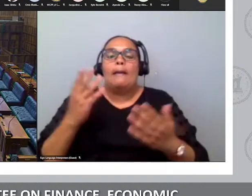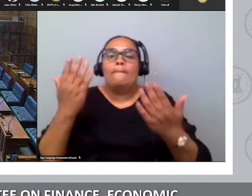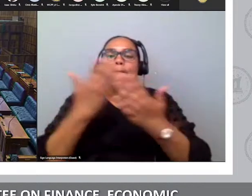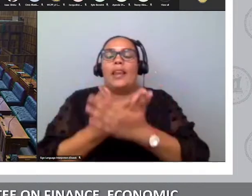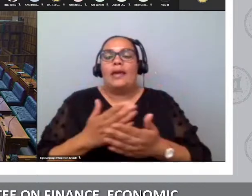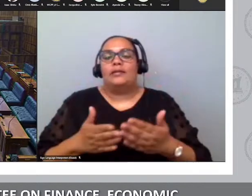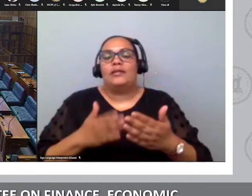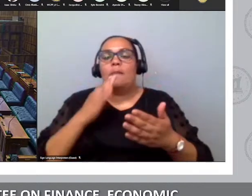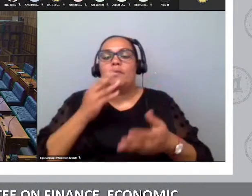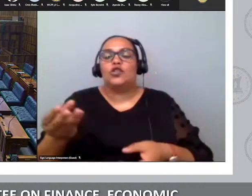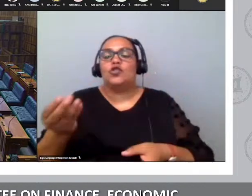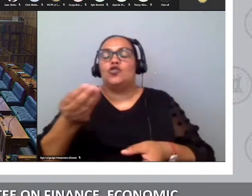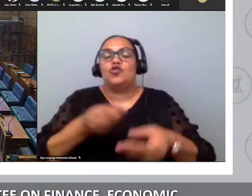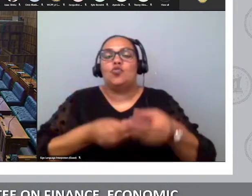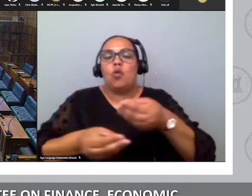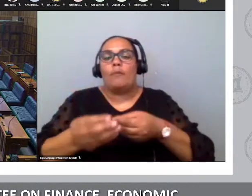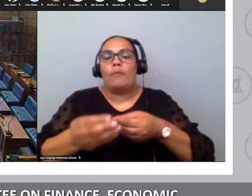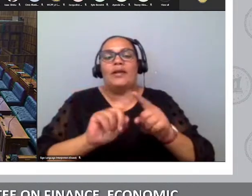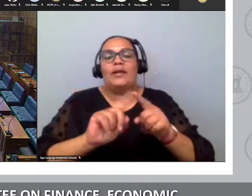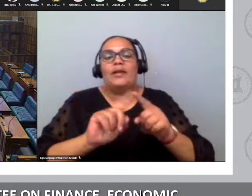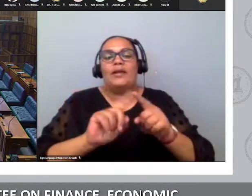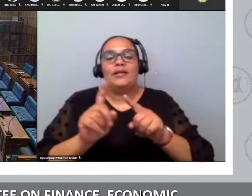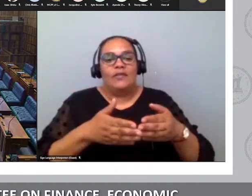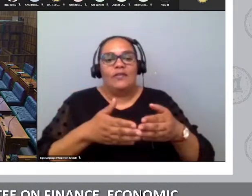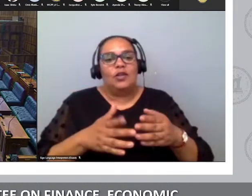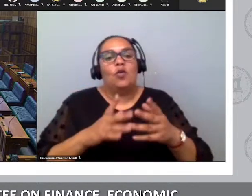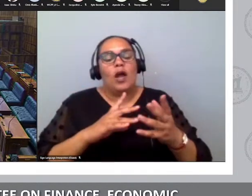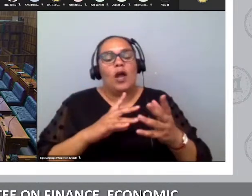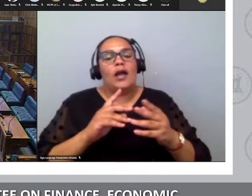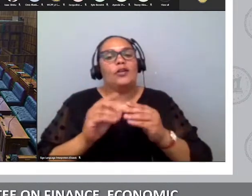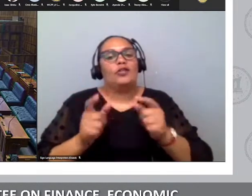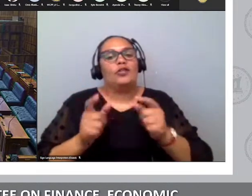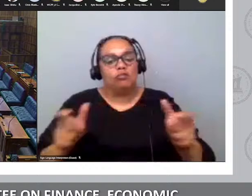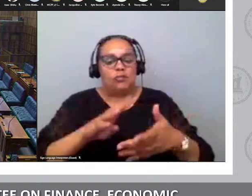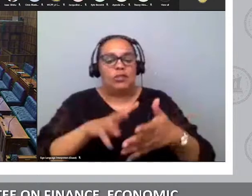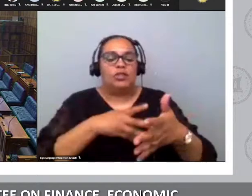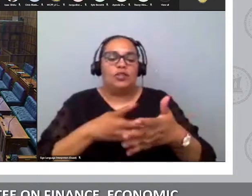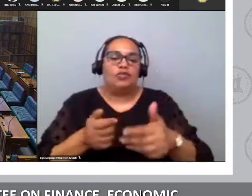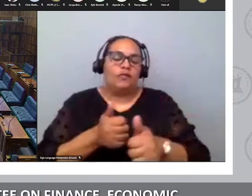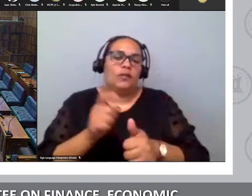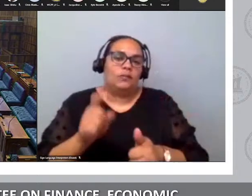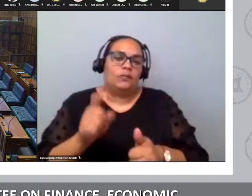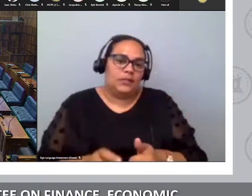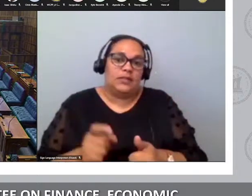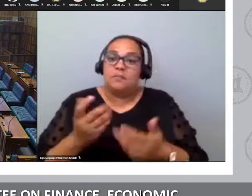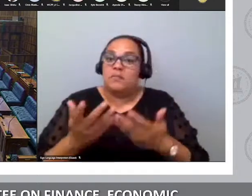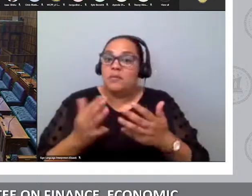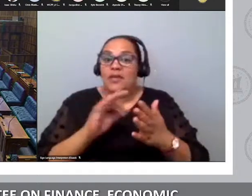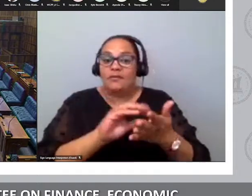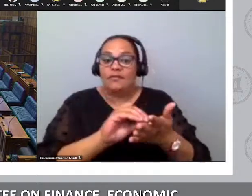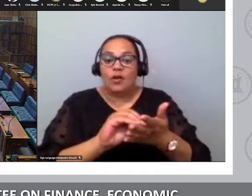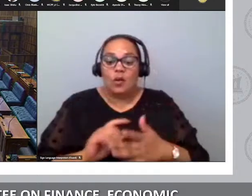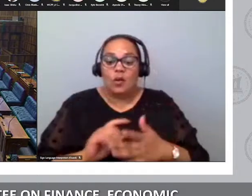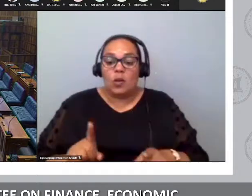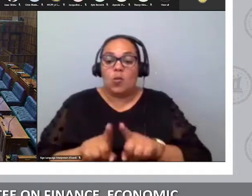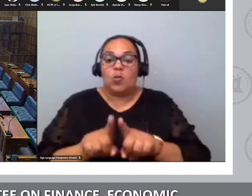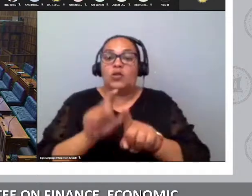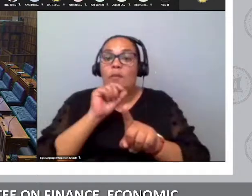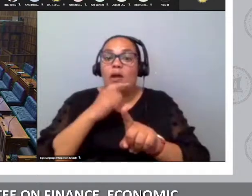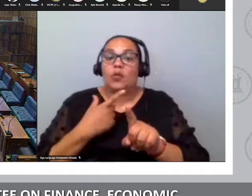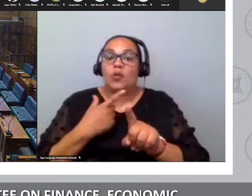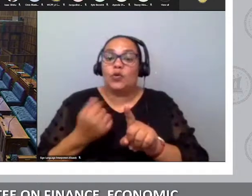swap out different vessels to maintain certain schedules um if we bring that closer to where we are now in the